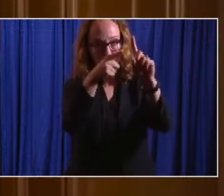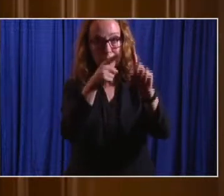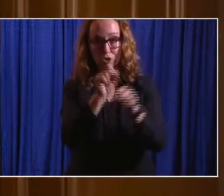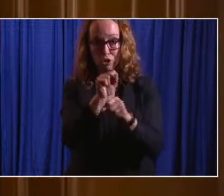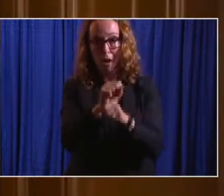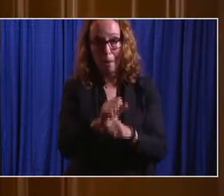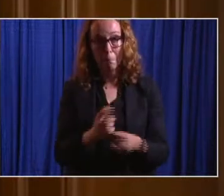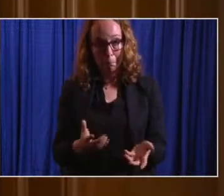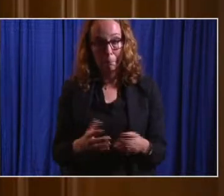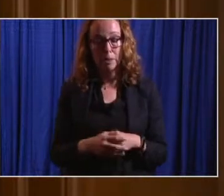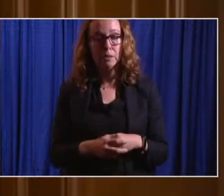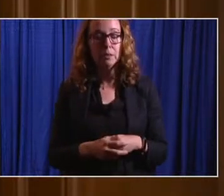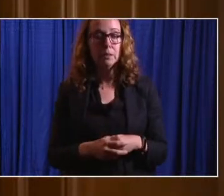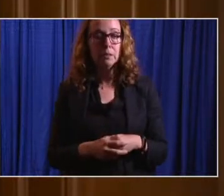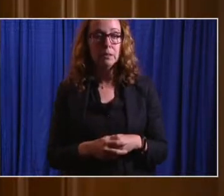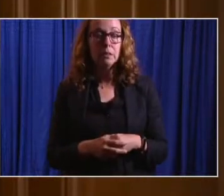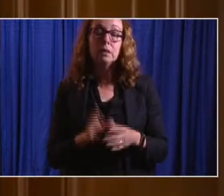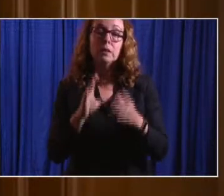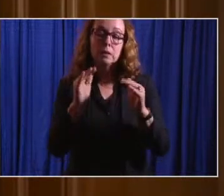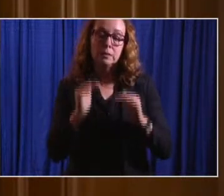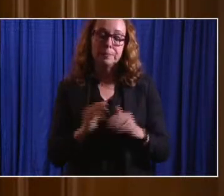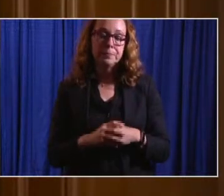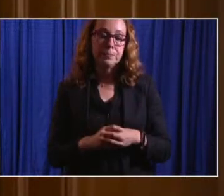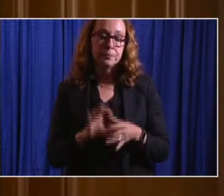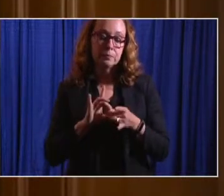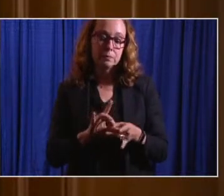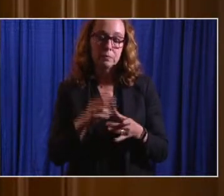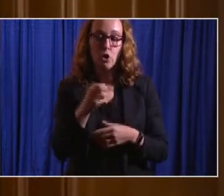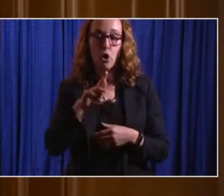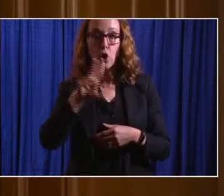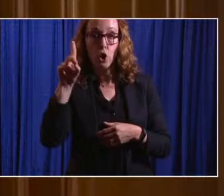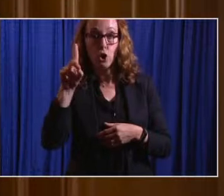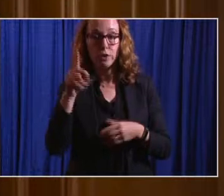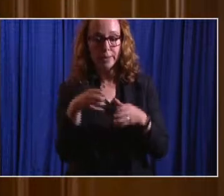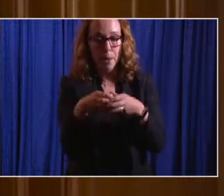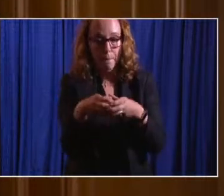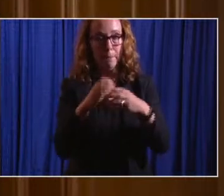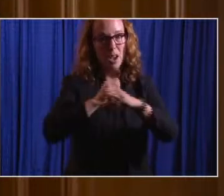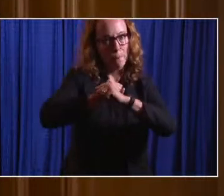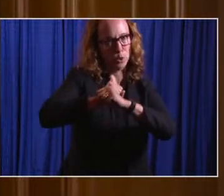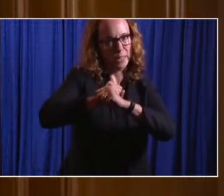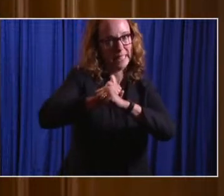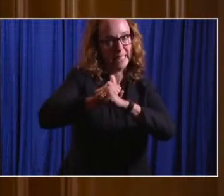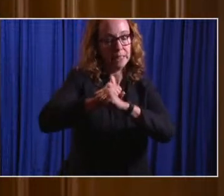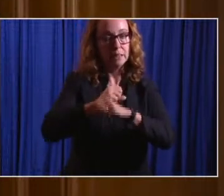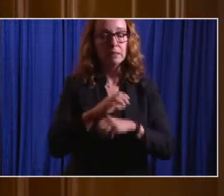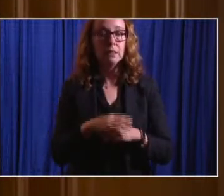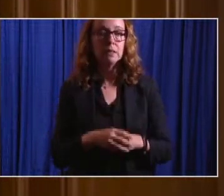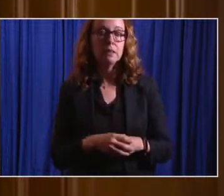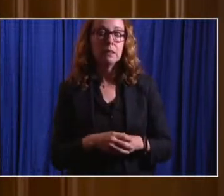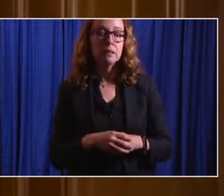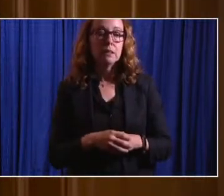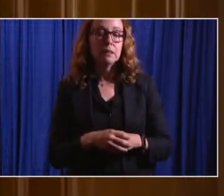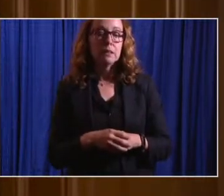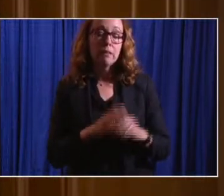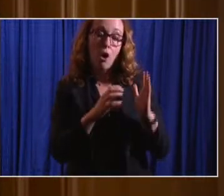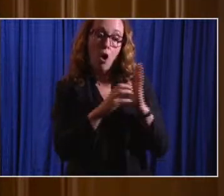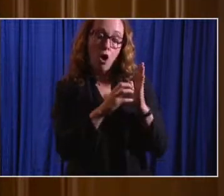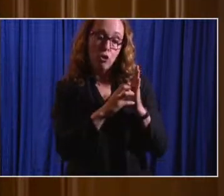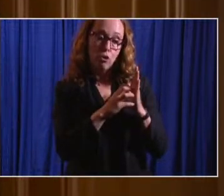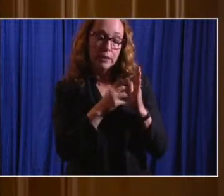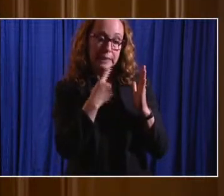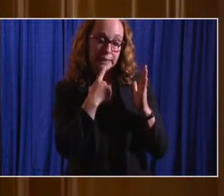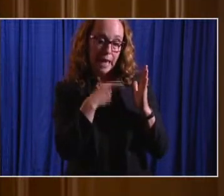herd immunity, the essence, for someone who didn't read that article, the essence of the article, as you say,